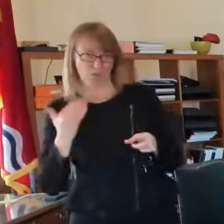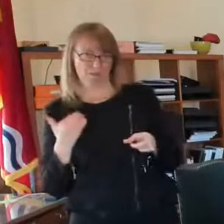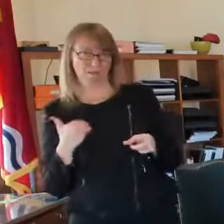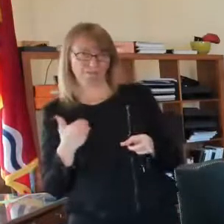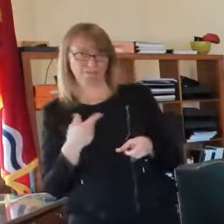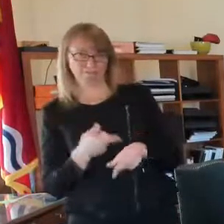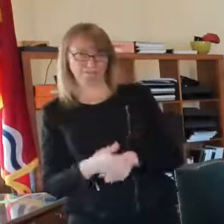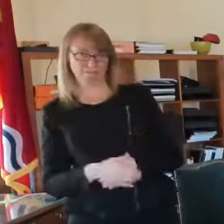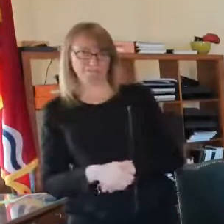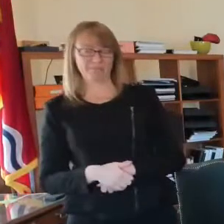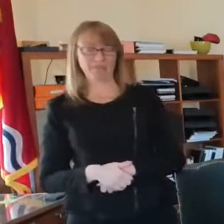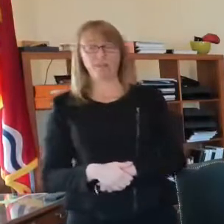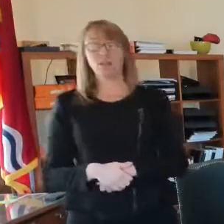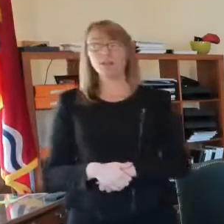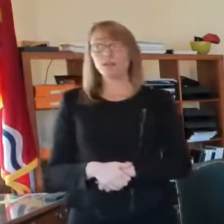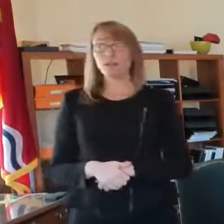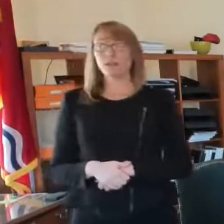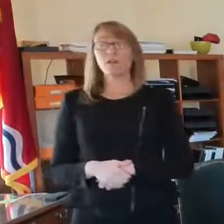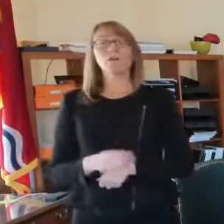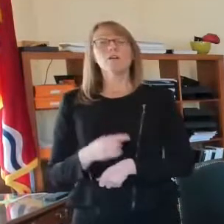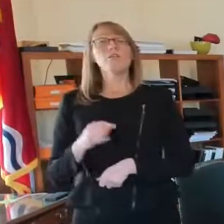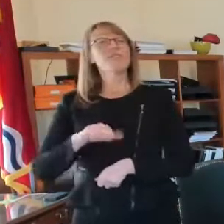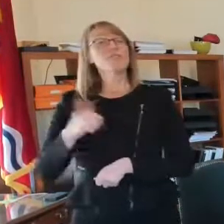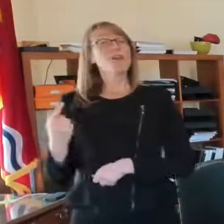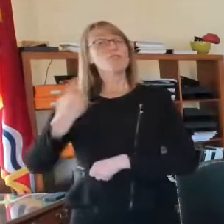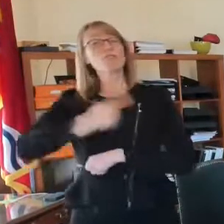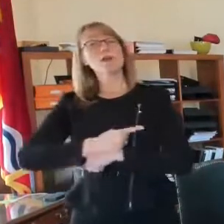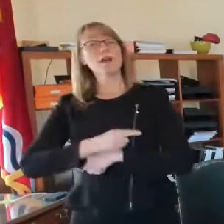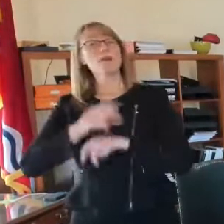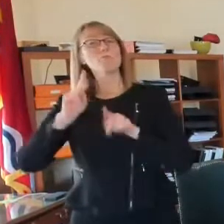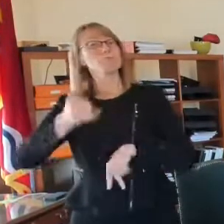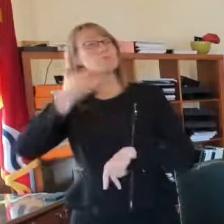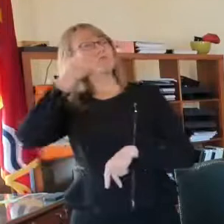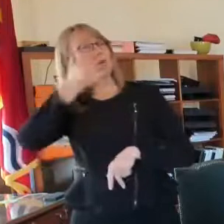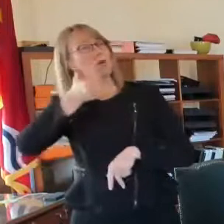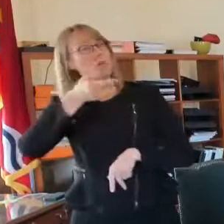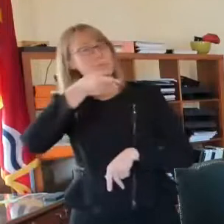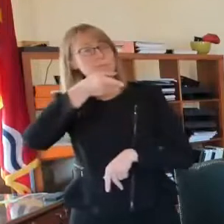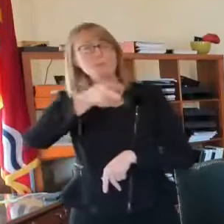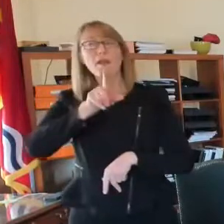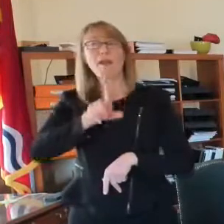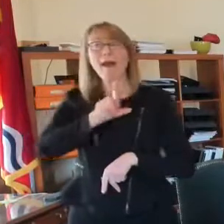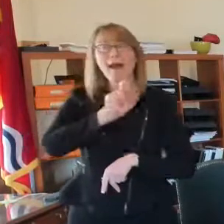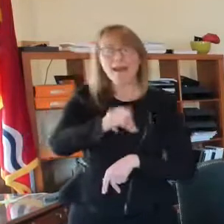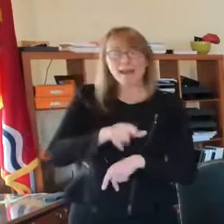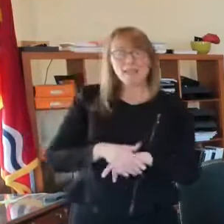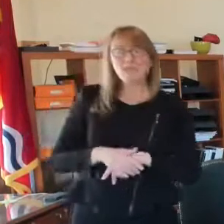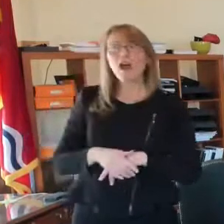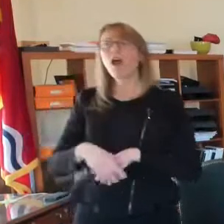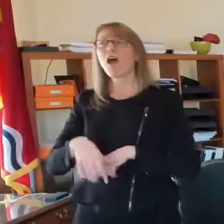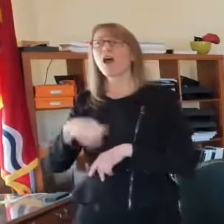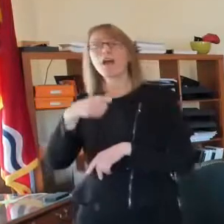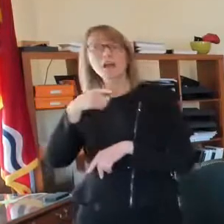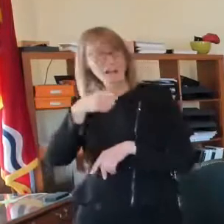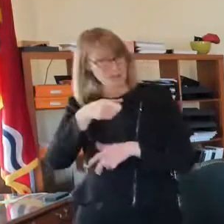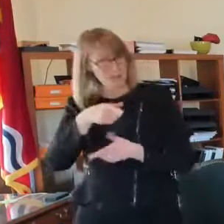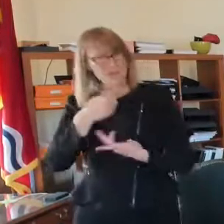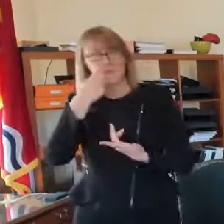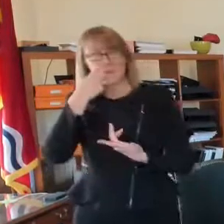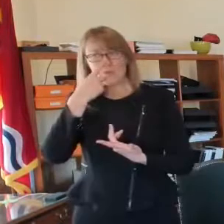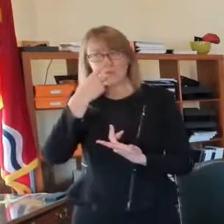other day from someone who said, will you be able to lift the bar and